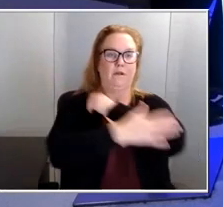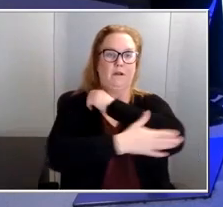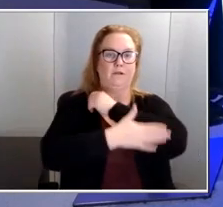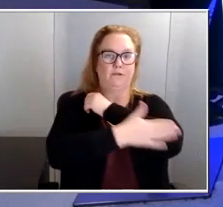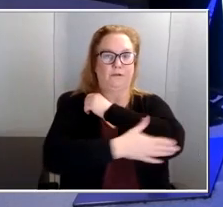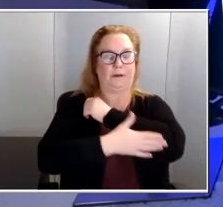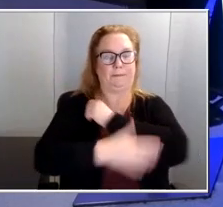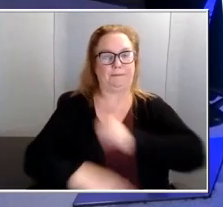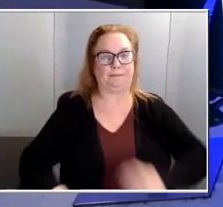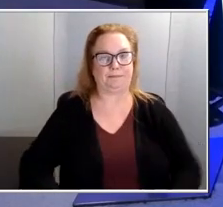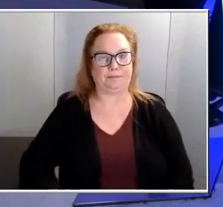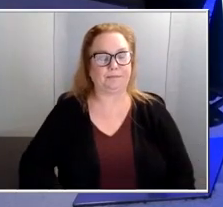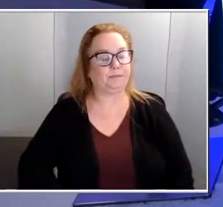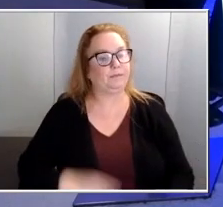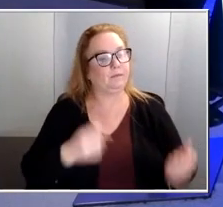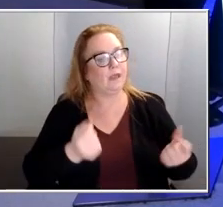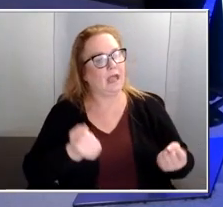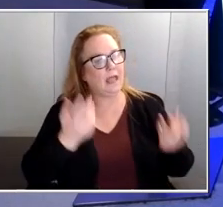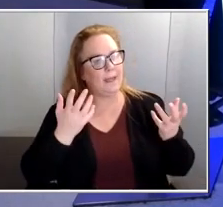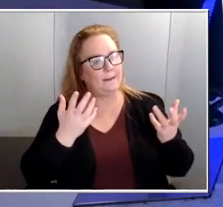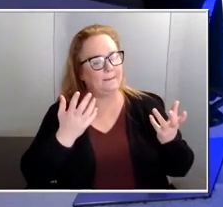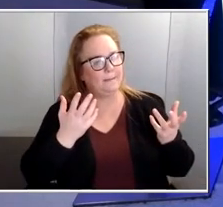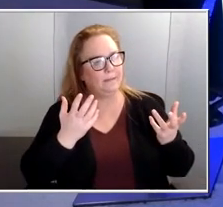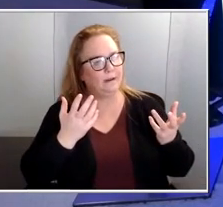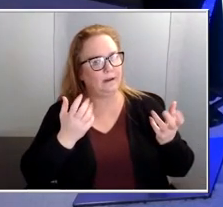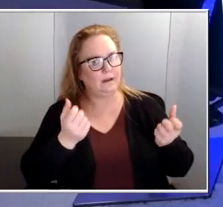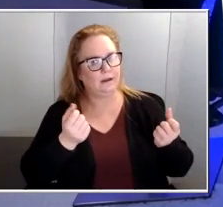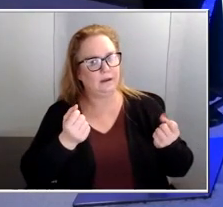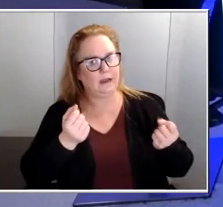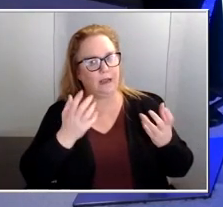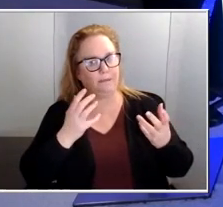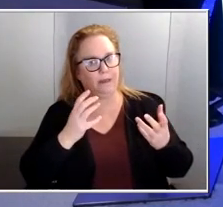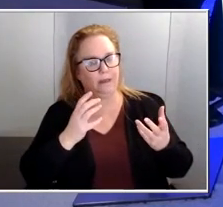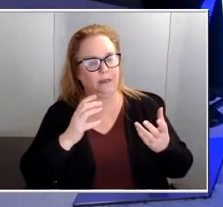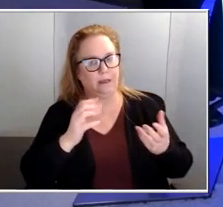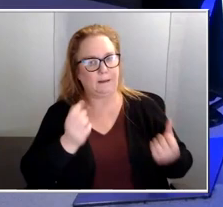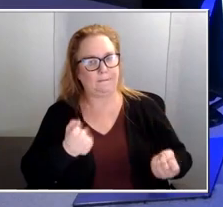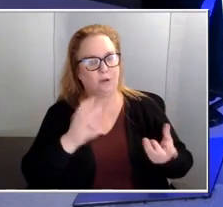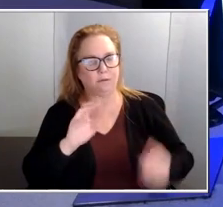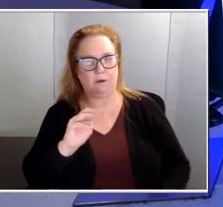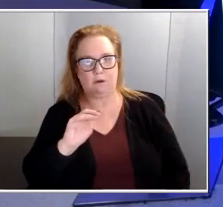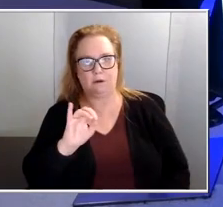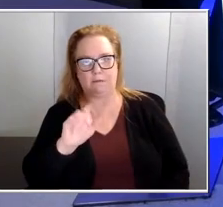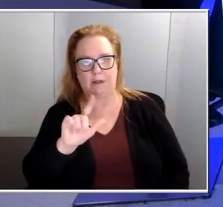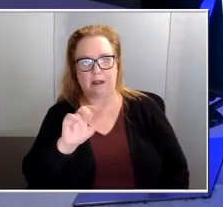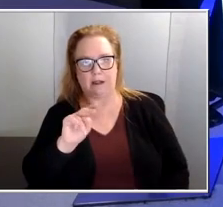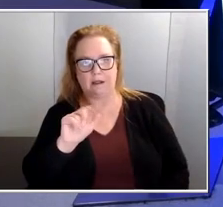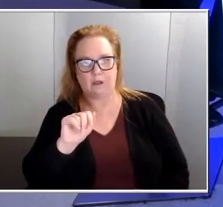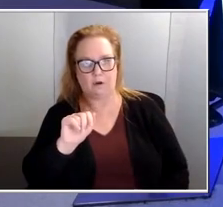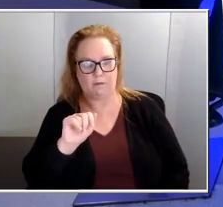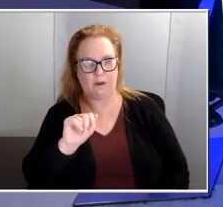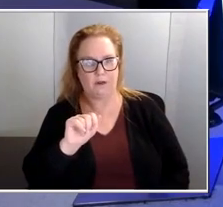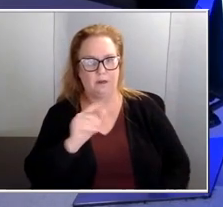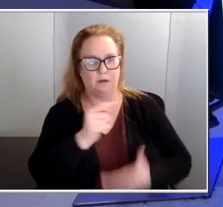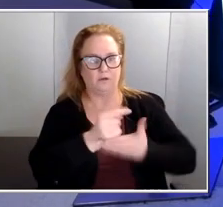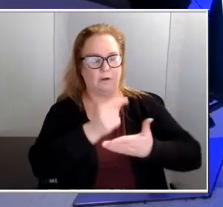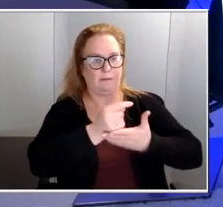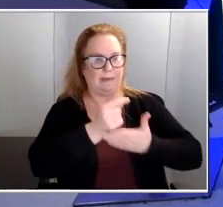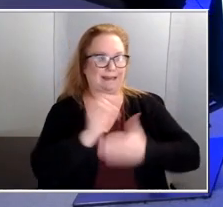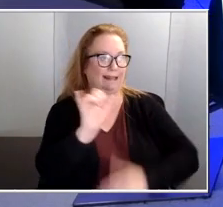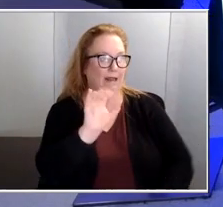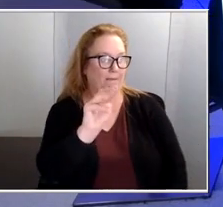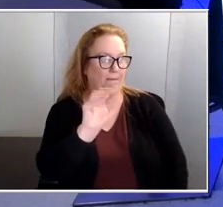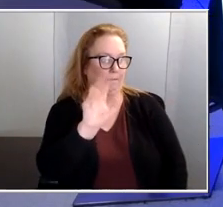we know approximately how many teclistamab treatments a multiple myeloma patient like Mary requires to treat their disease? That's a